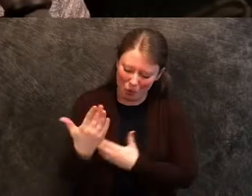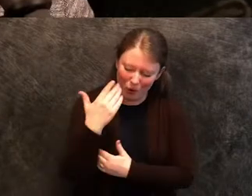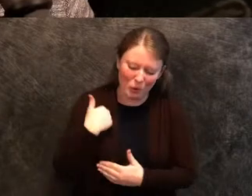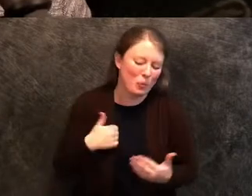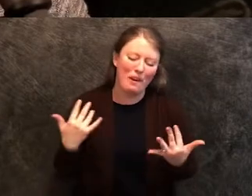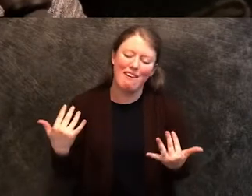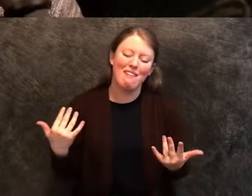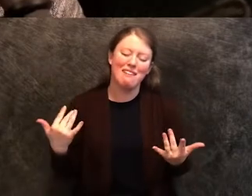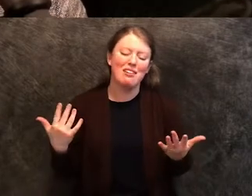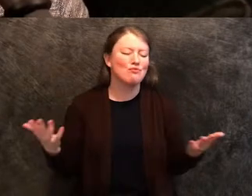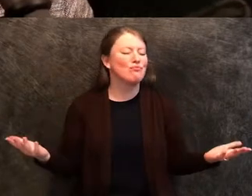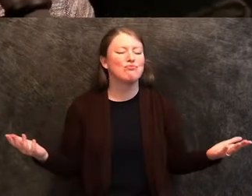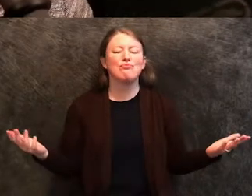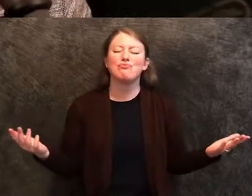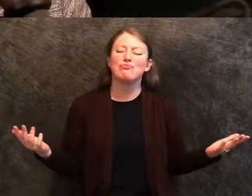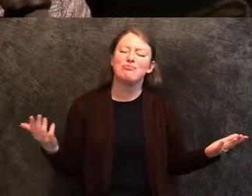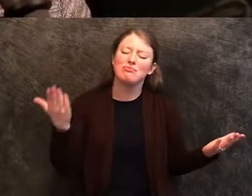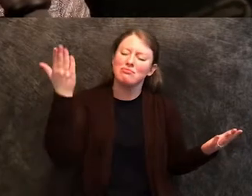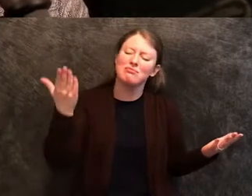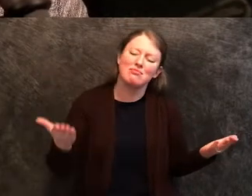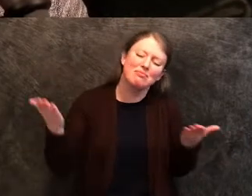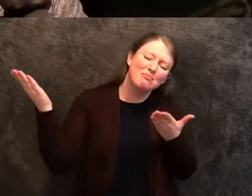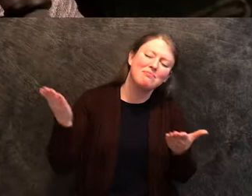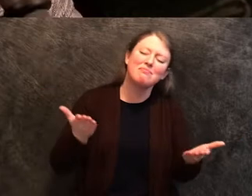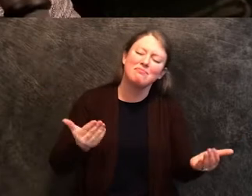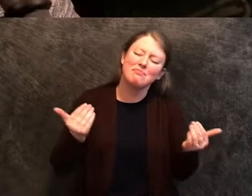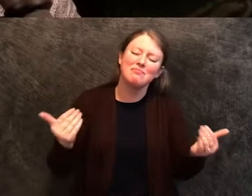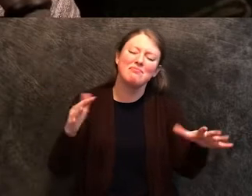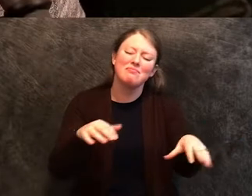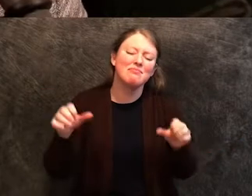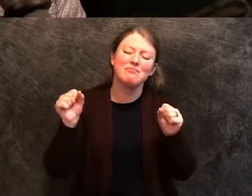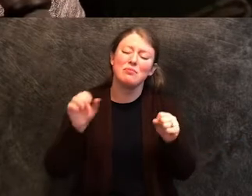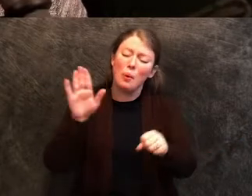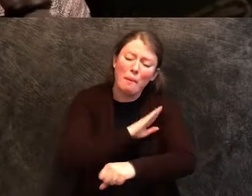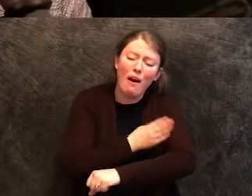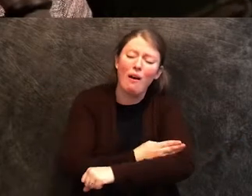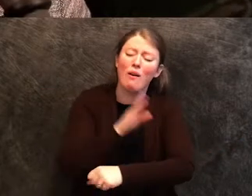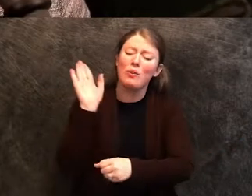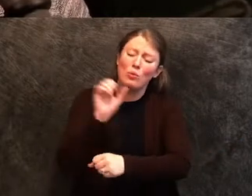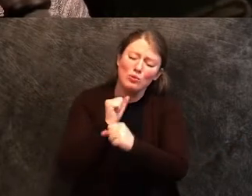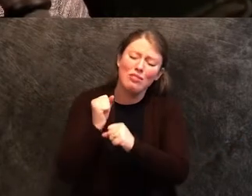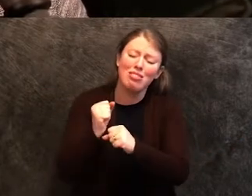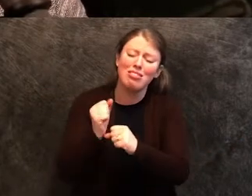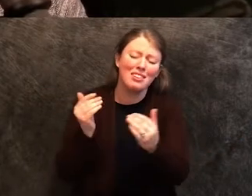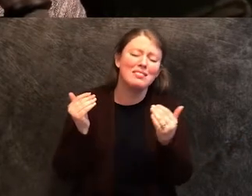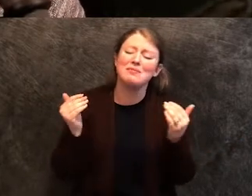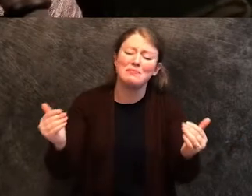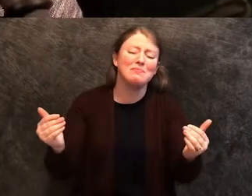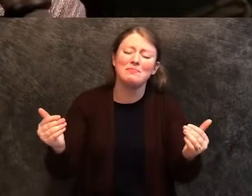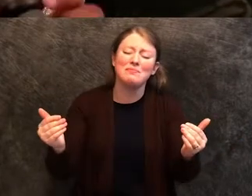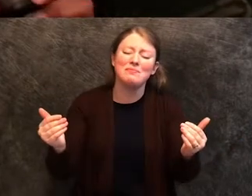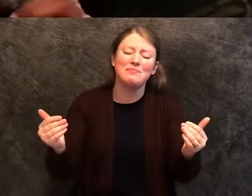your power. Move by your strength. Let me say this, come on. You are